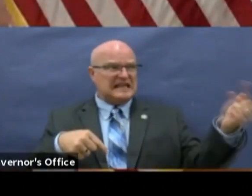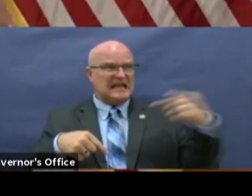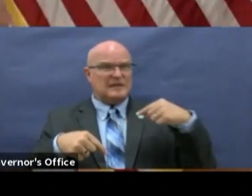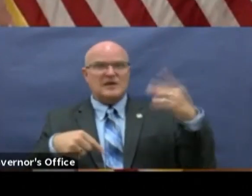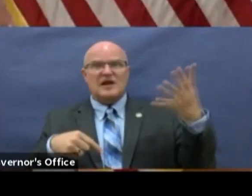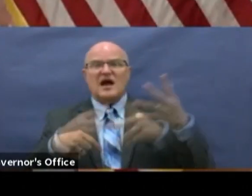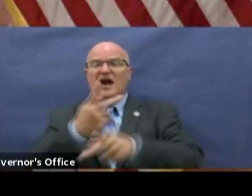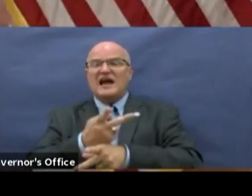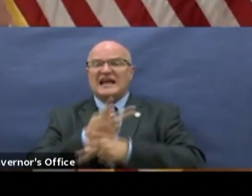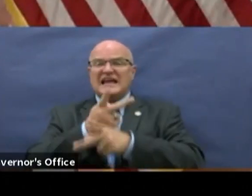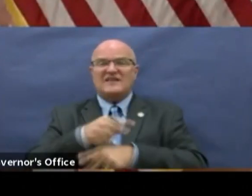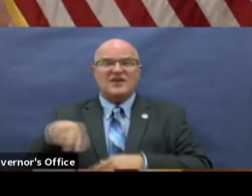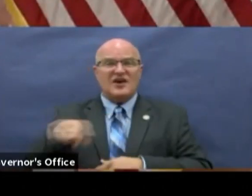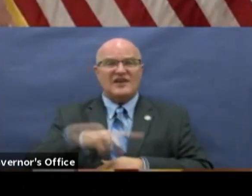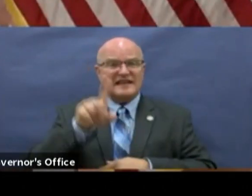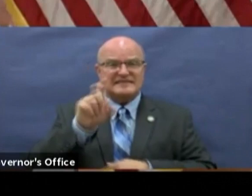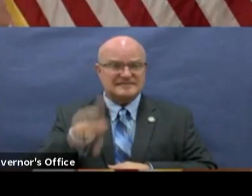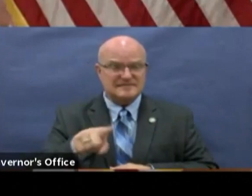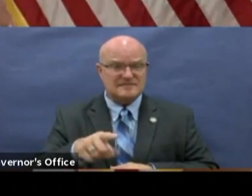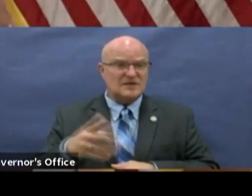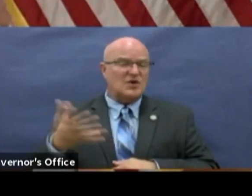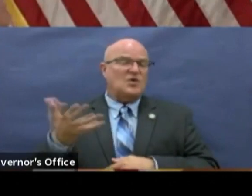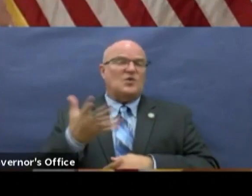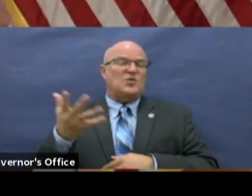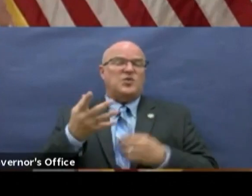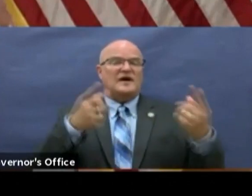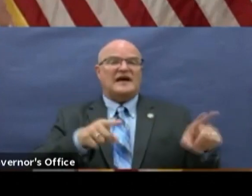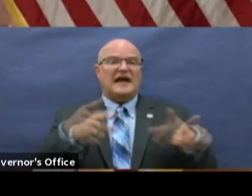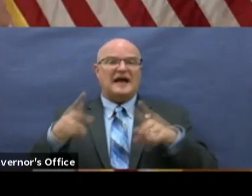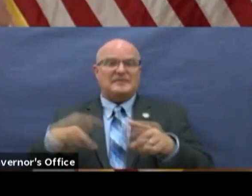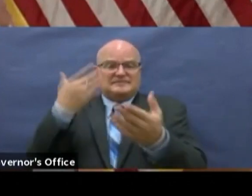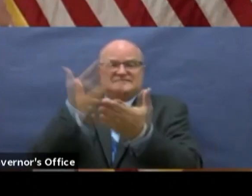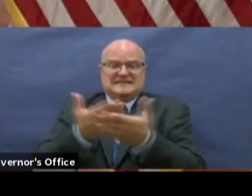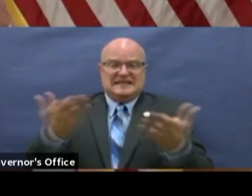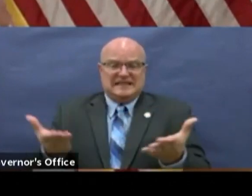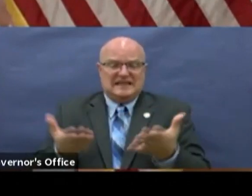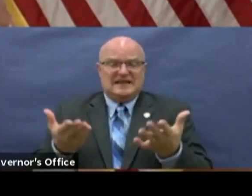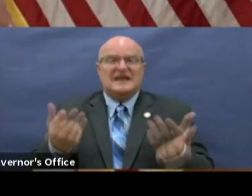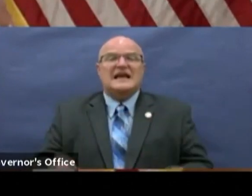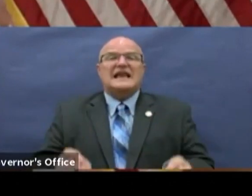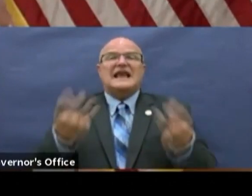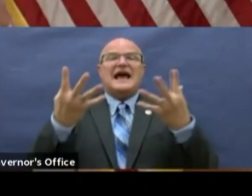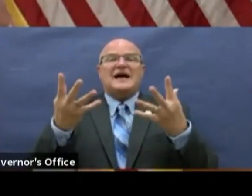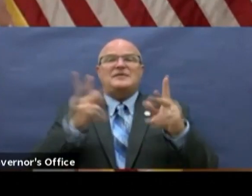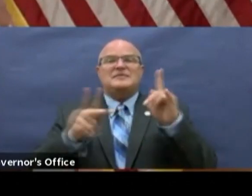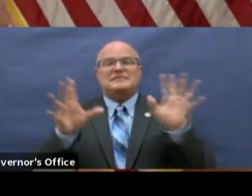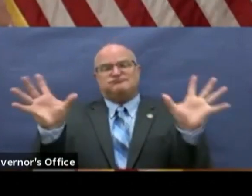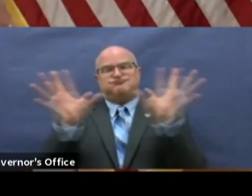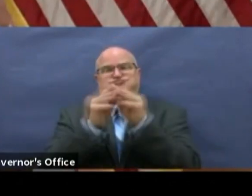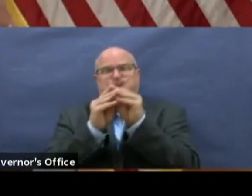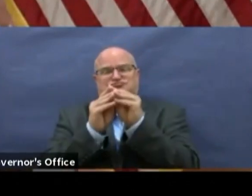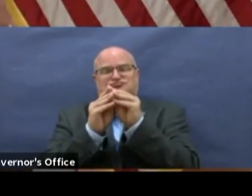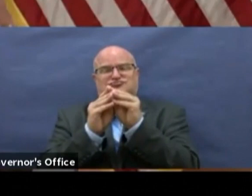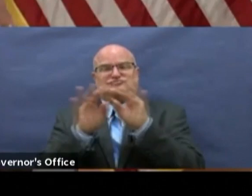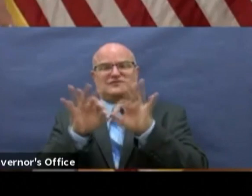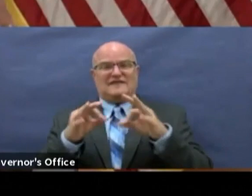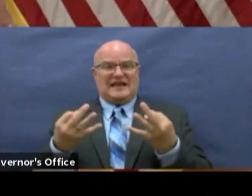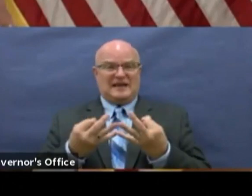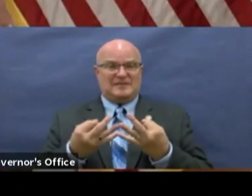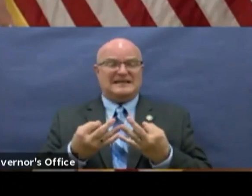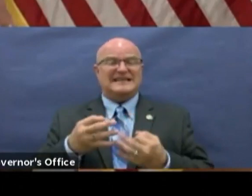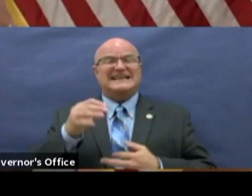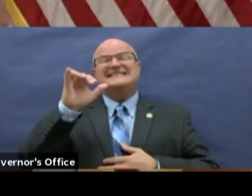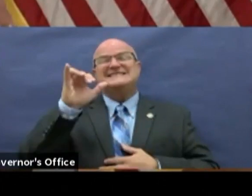How careful are they? What is going to happen when they get there, and how many are there? So those are questions